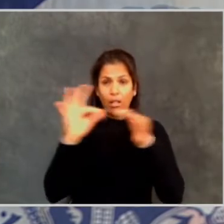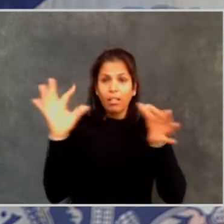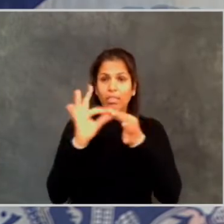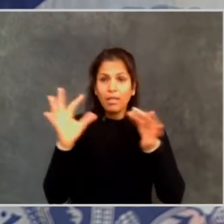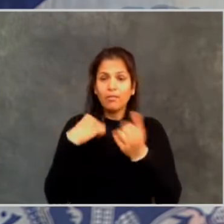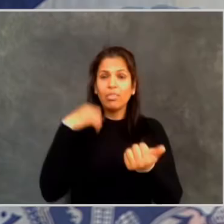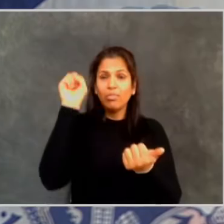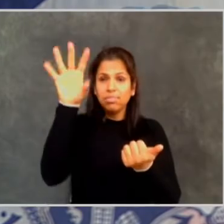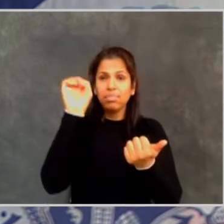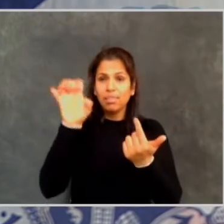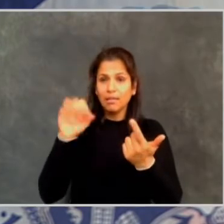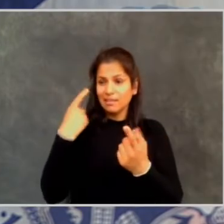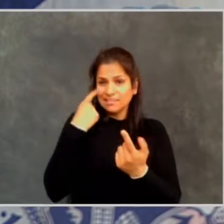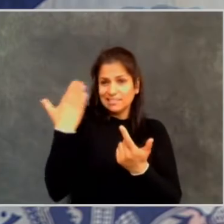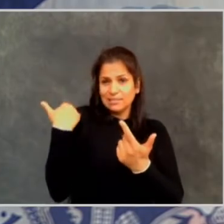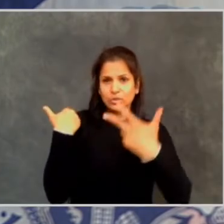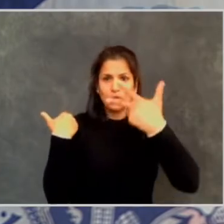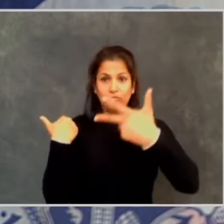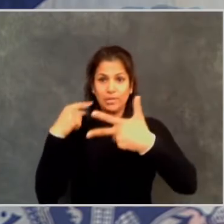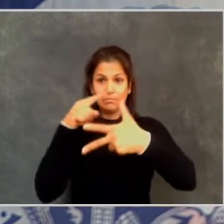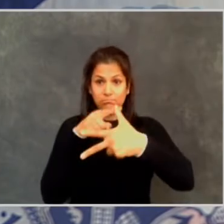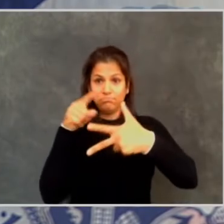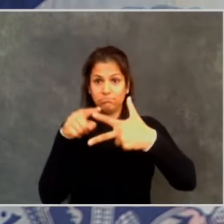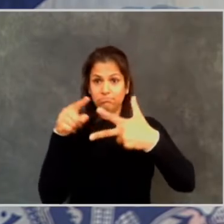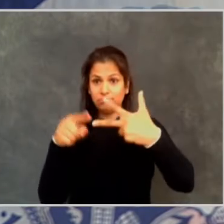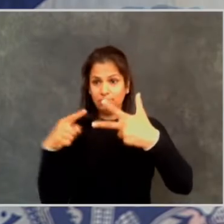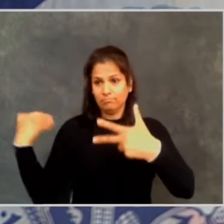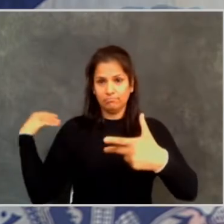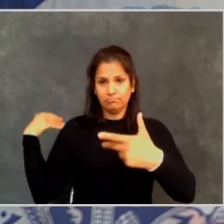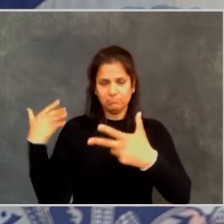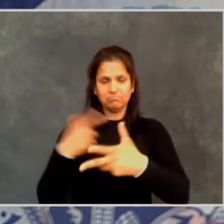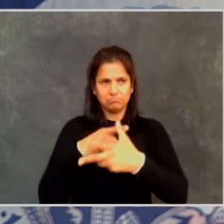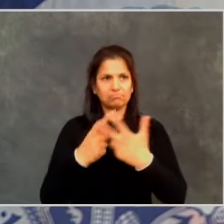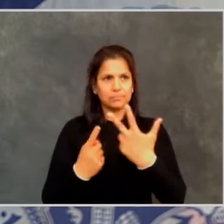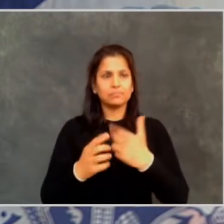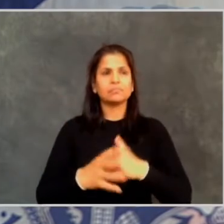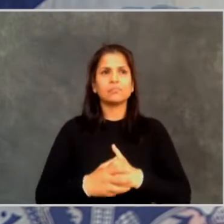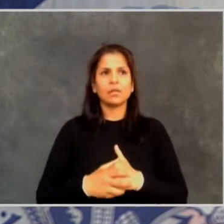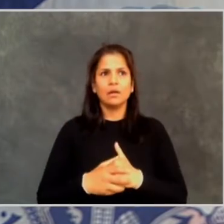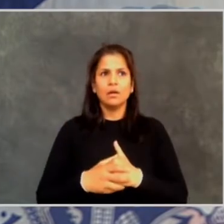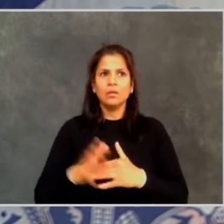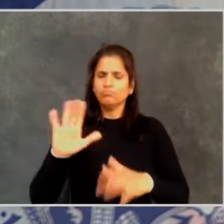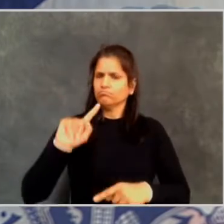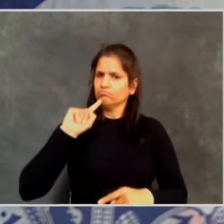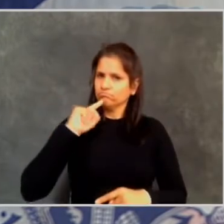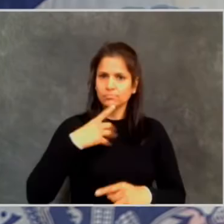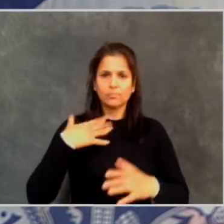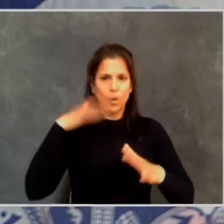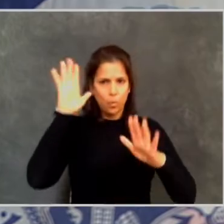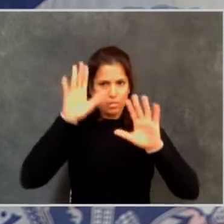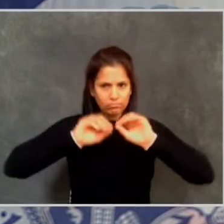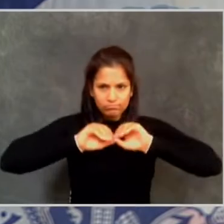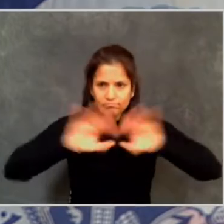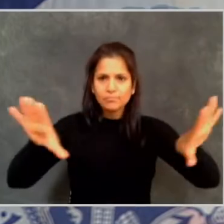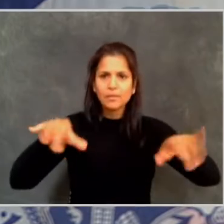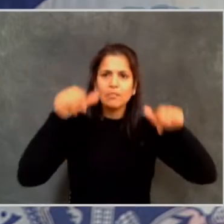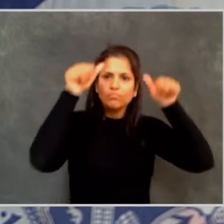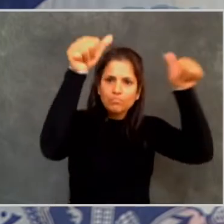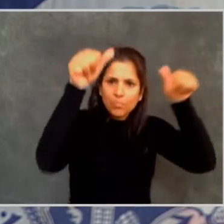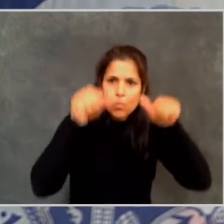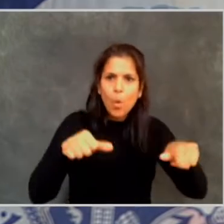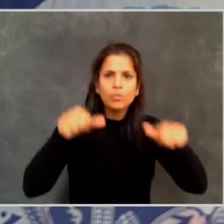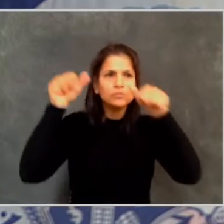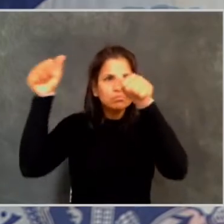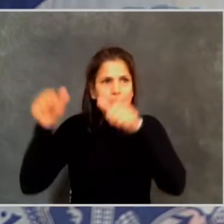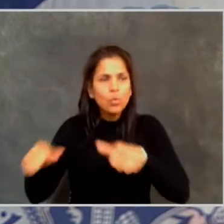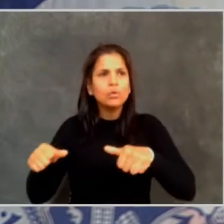constantly. The ad campaign, we'll be unveiling those ads, again, TV, radio, digital, print, 14 languages.